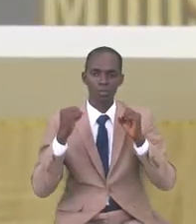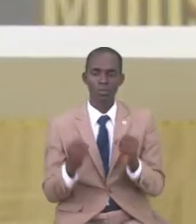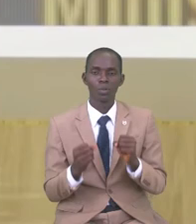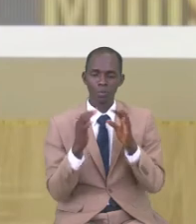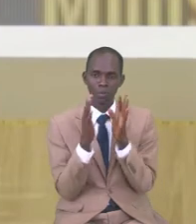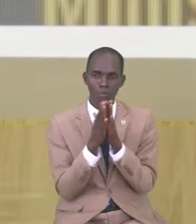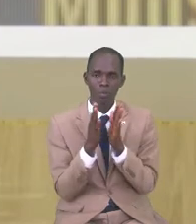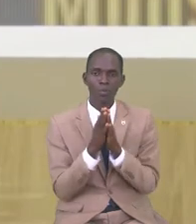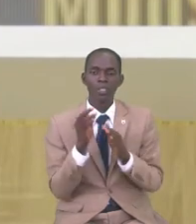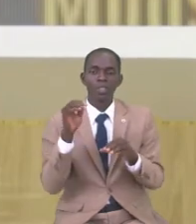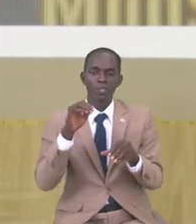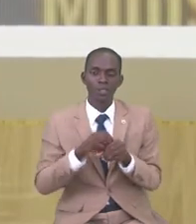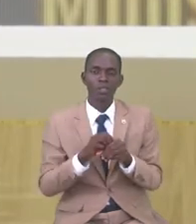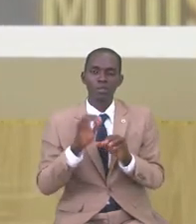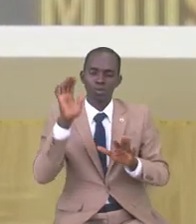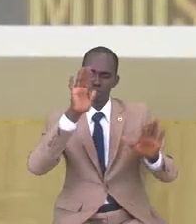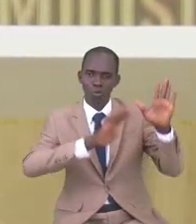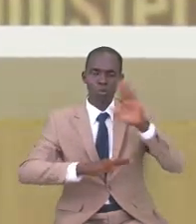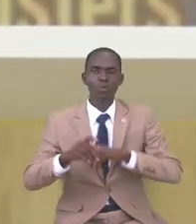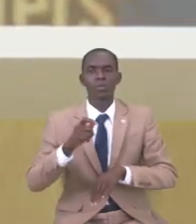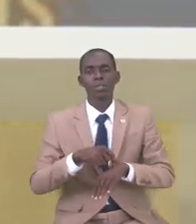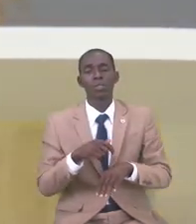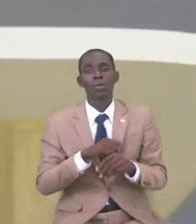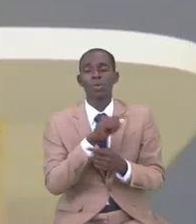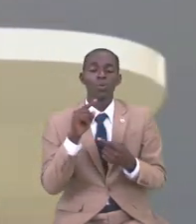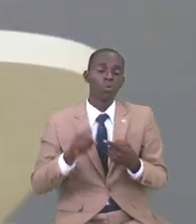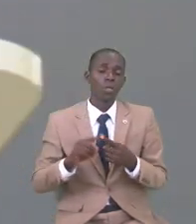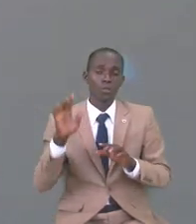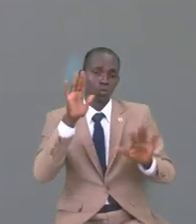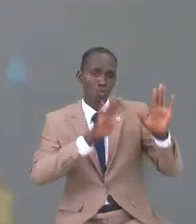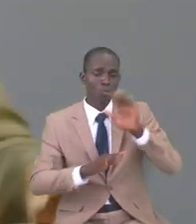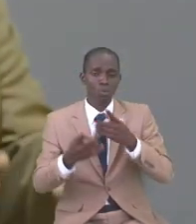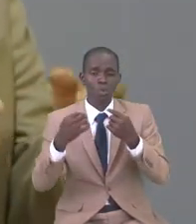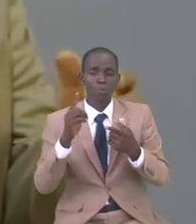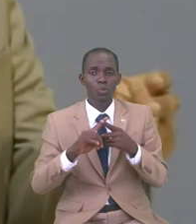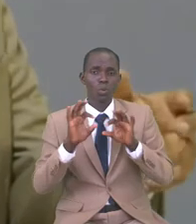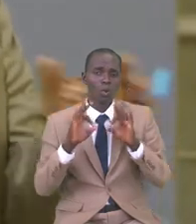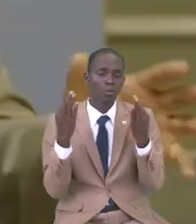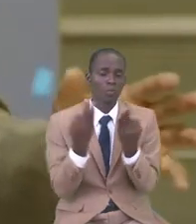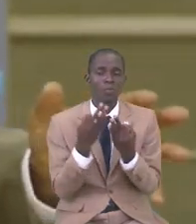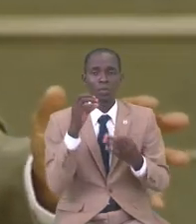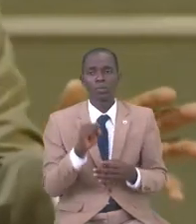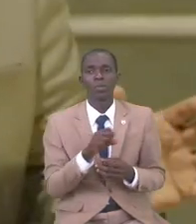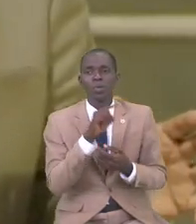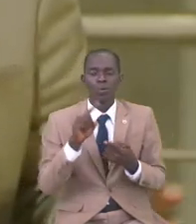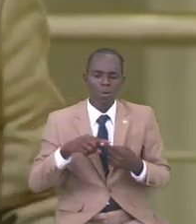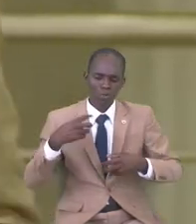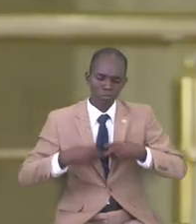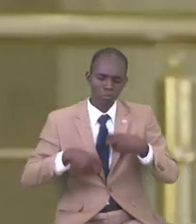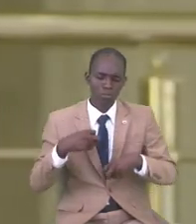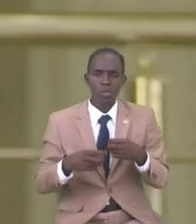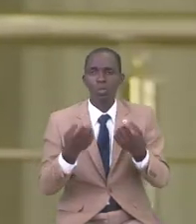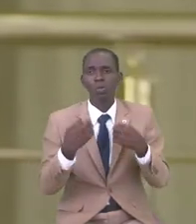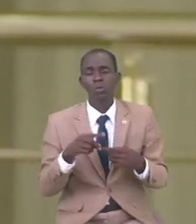in troublous times. When troubles come to families, and when difficulties come